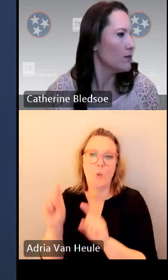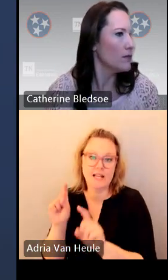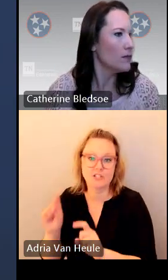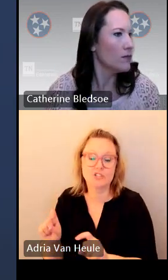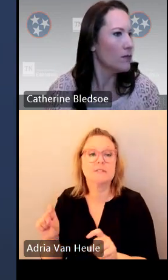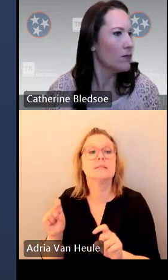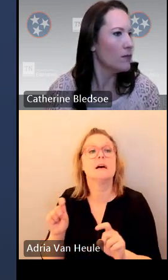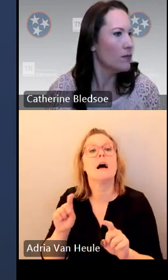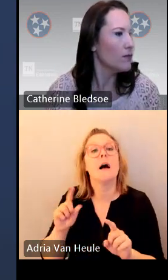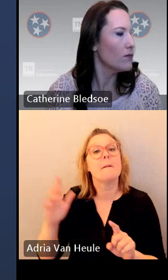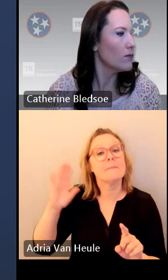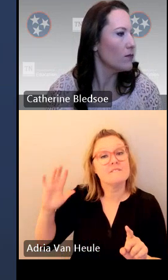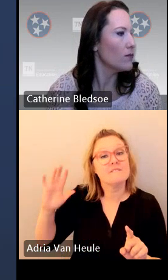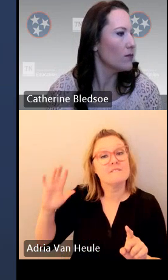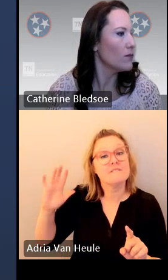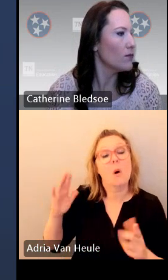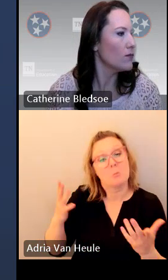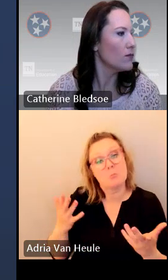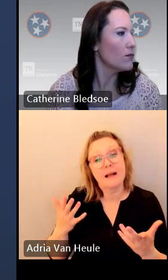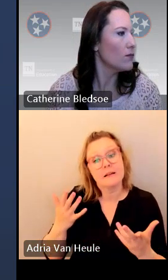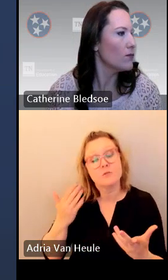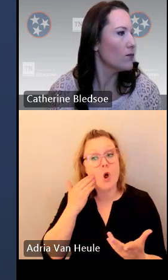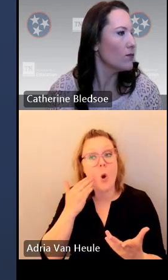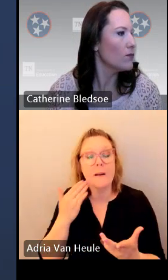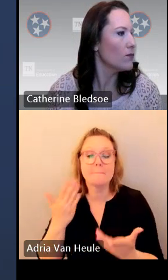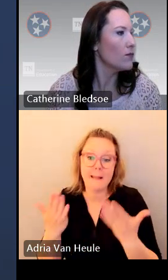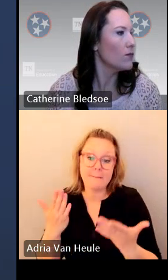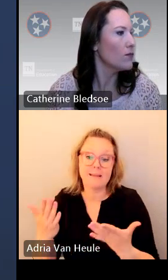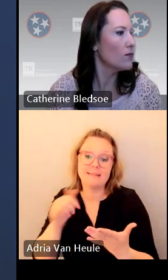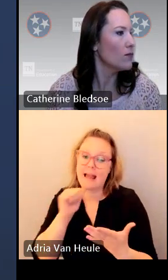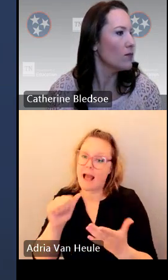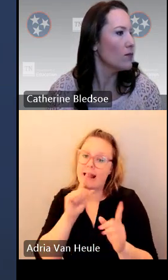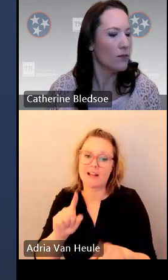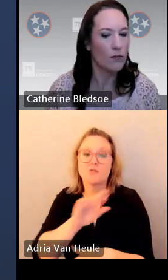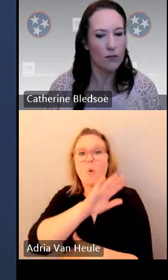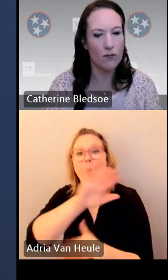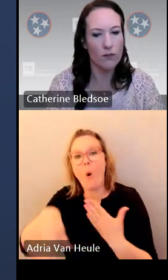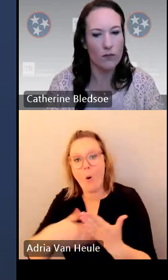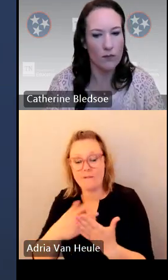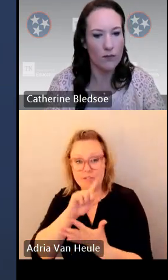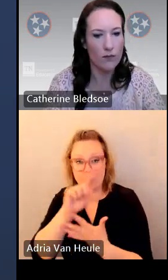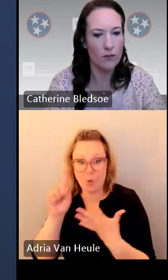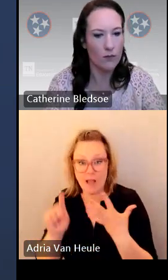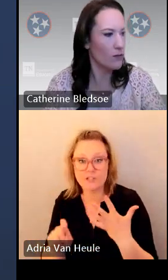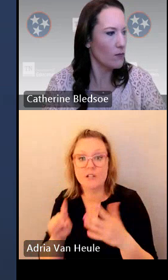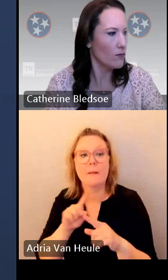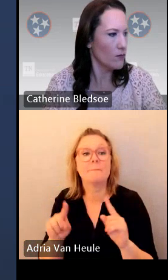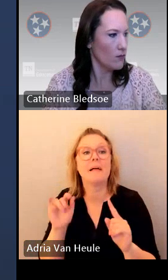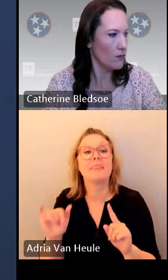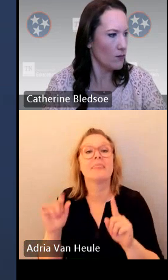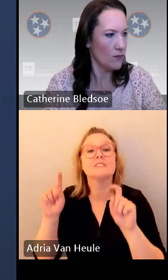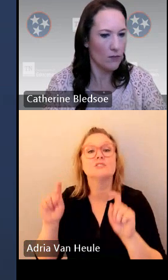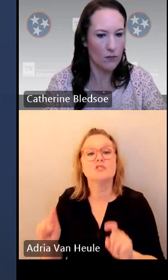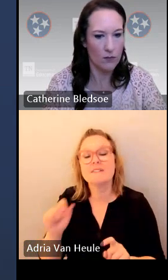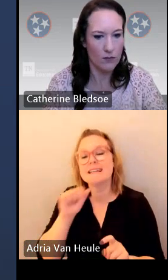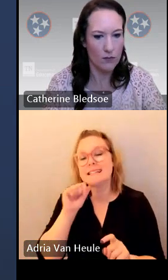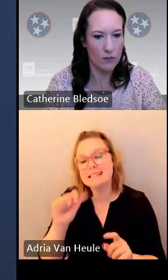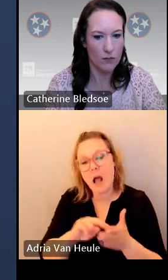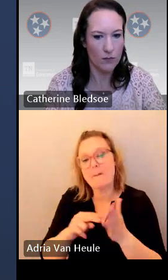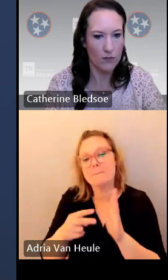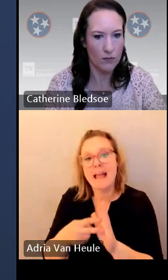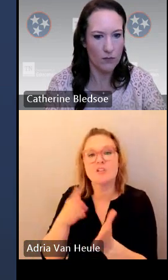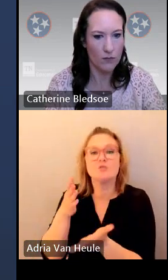the questions, which is fine because sometimes you can't answer all the questions. But the survey is not meant to stop if you